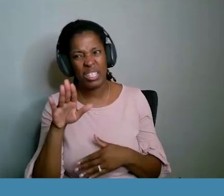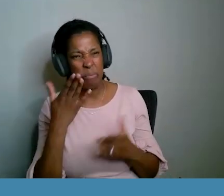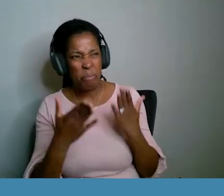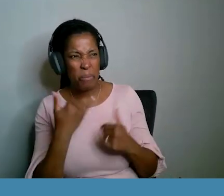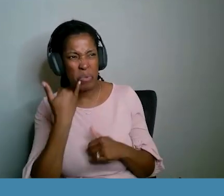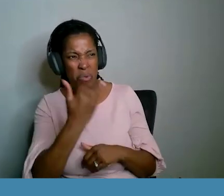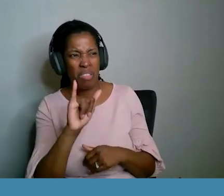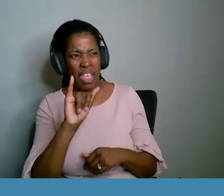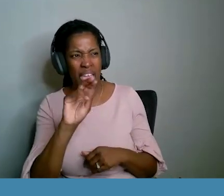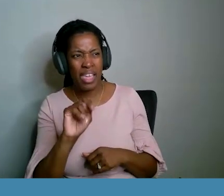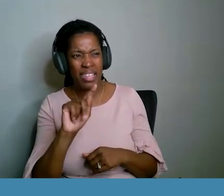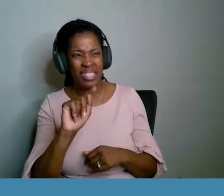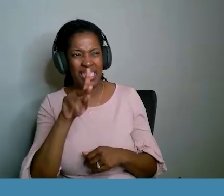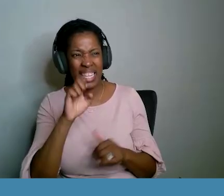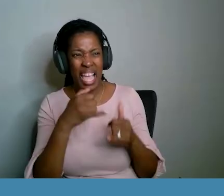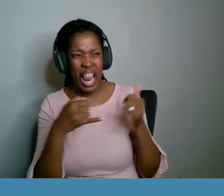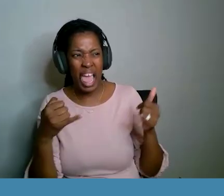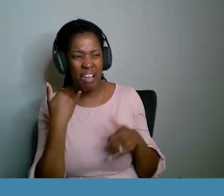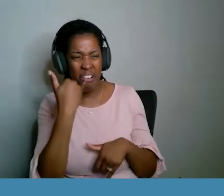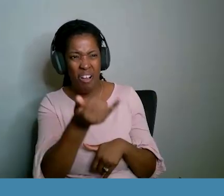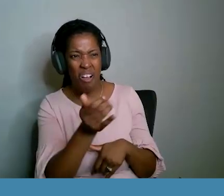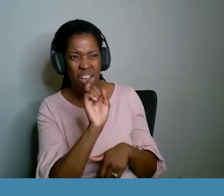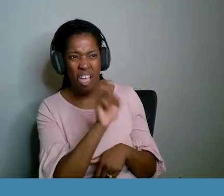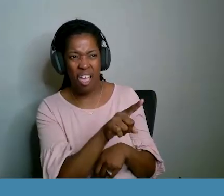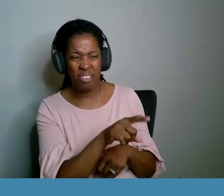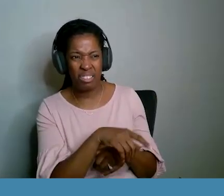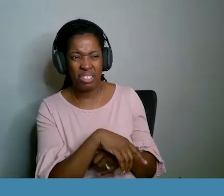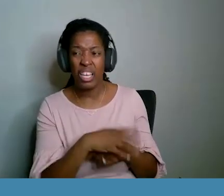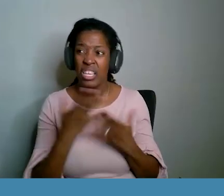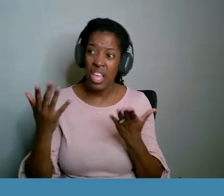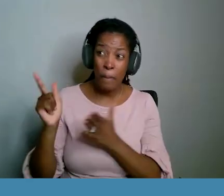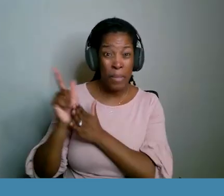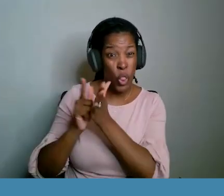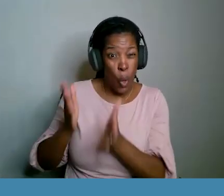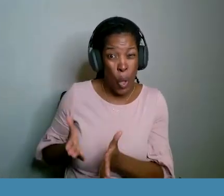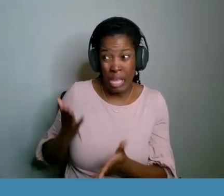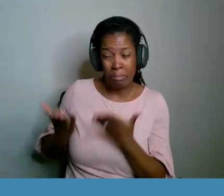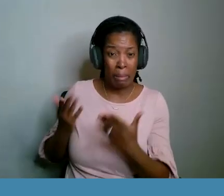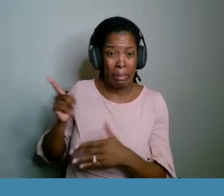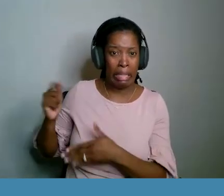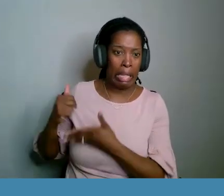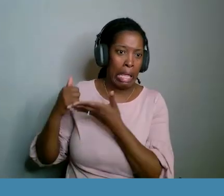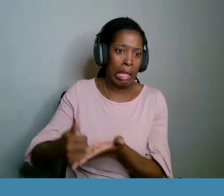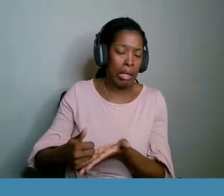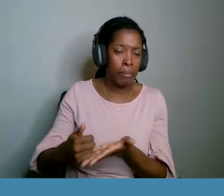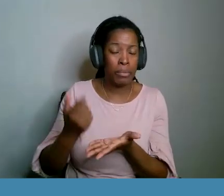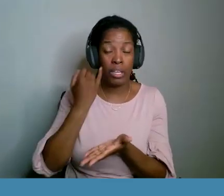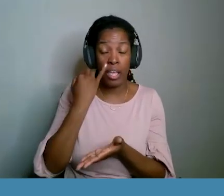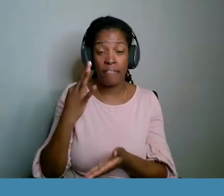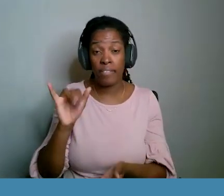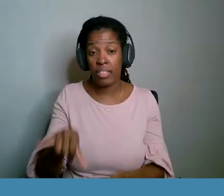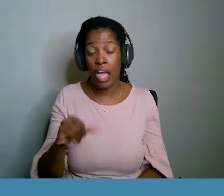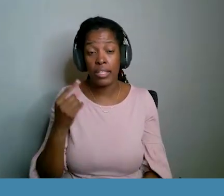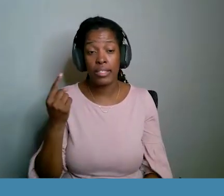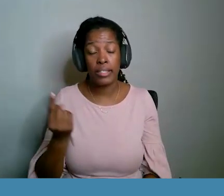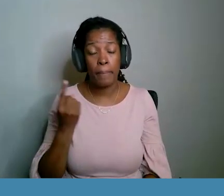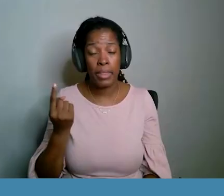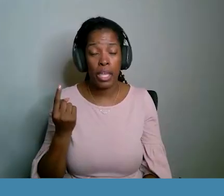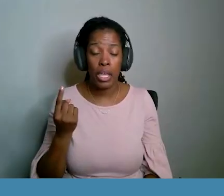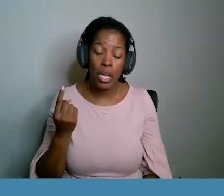intake line. Yeah, you could call and then our attorneys might be able to take a look at it, and if it's like